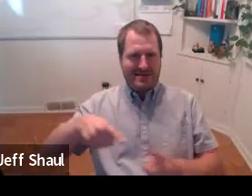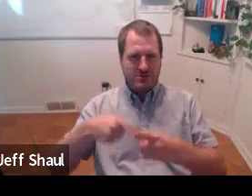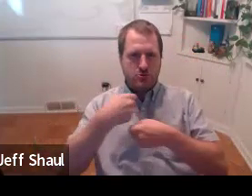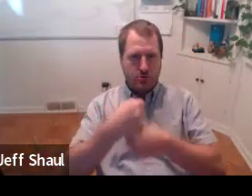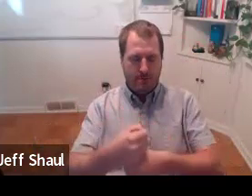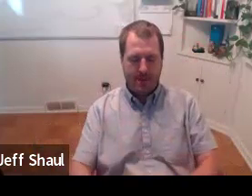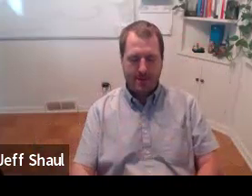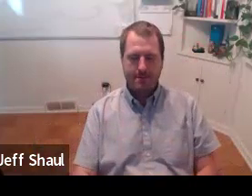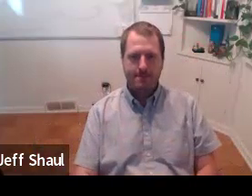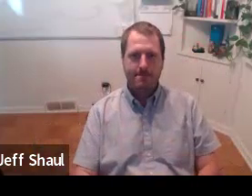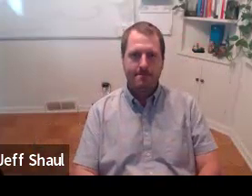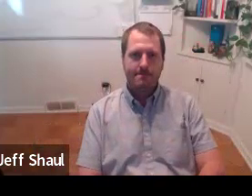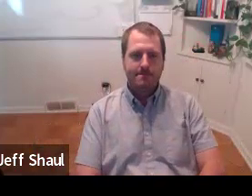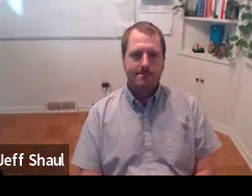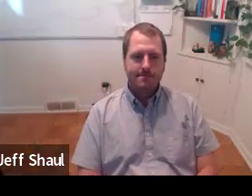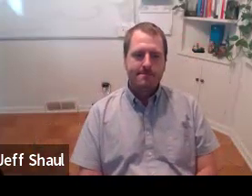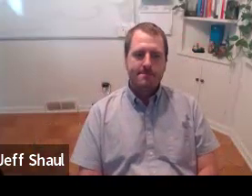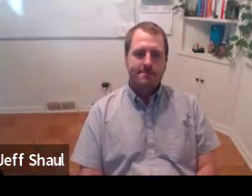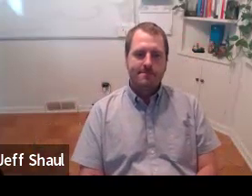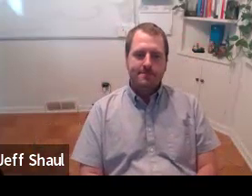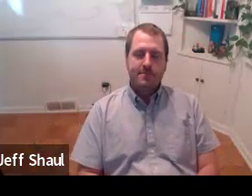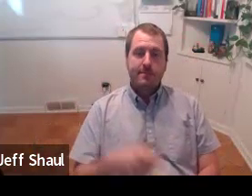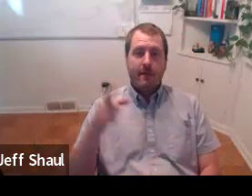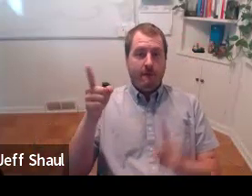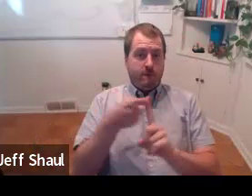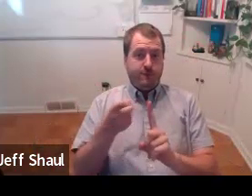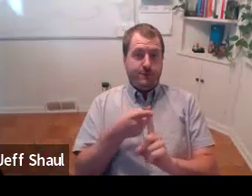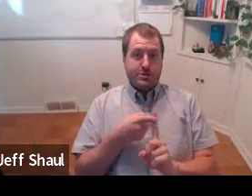many different considerations that need to be made.